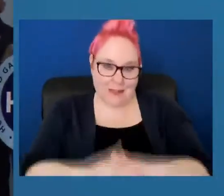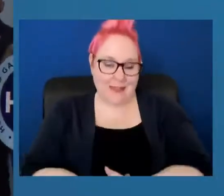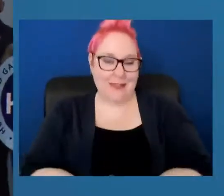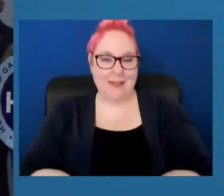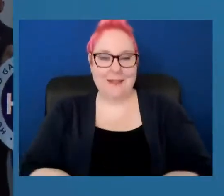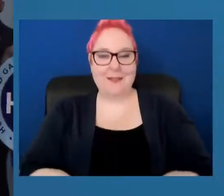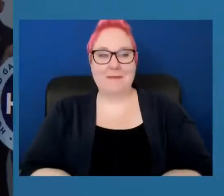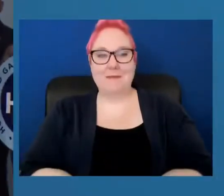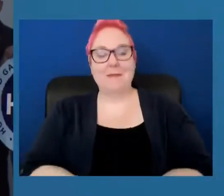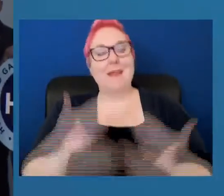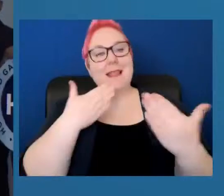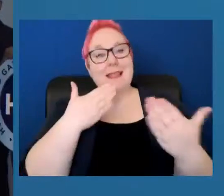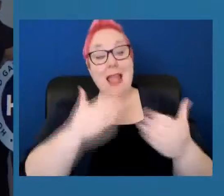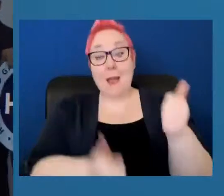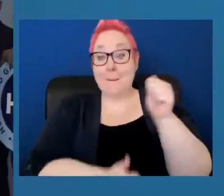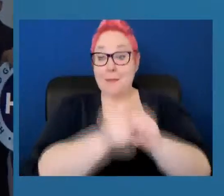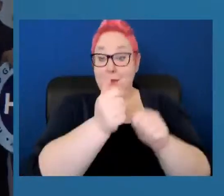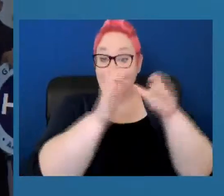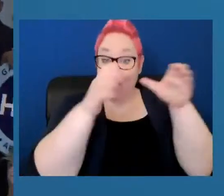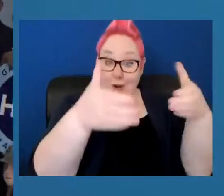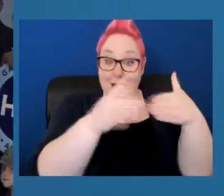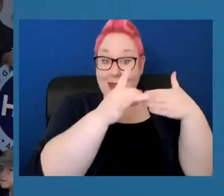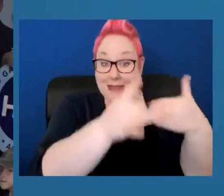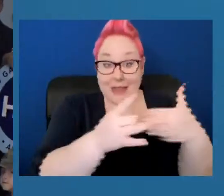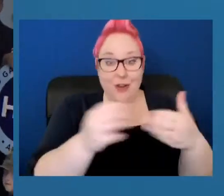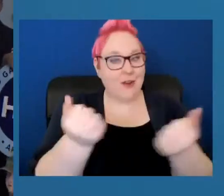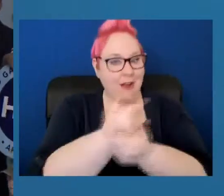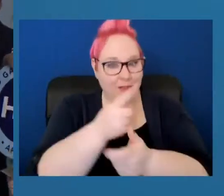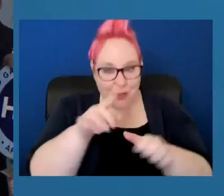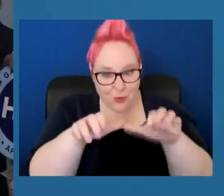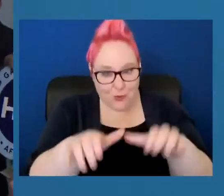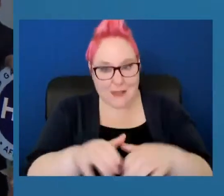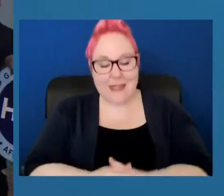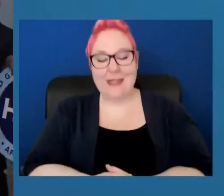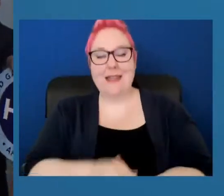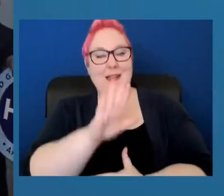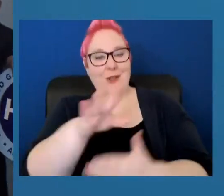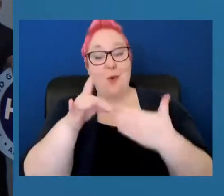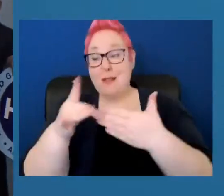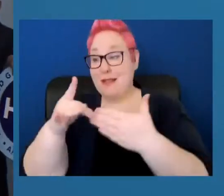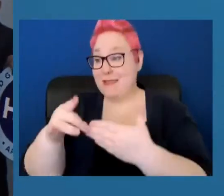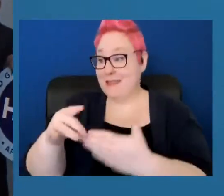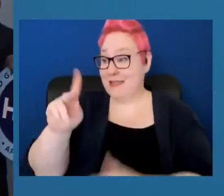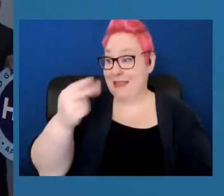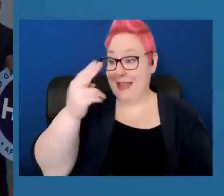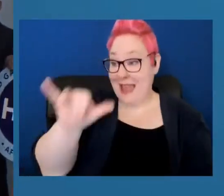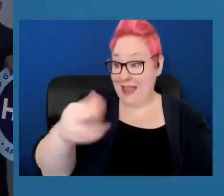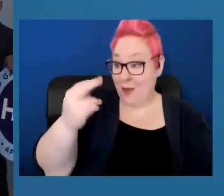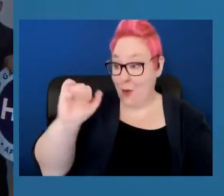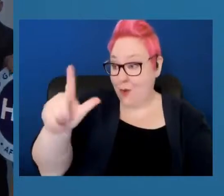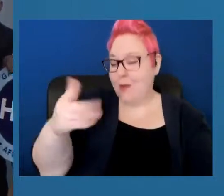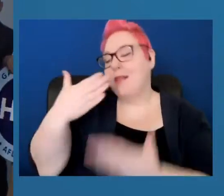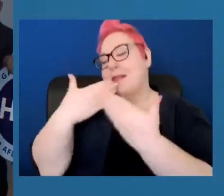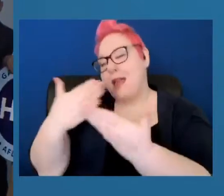Thank you, Majority Leader, for all you did, and your leadership, Kathy Hochul. Thank you, thank you, thank you.